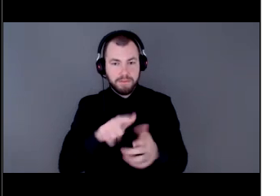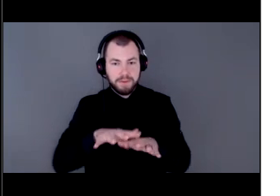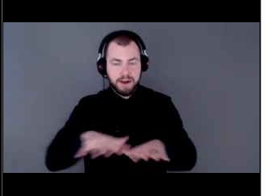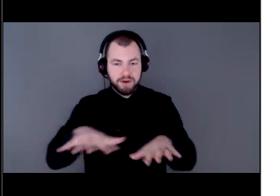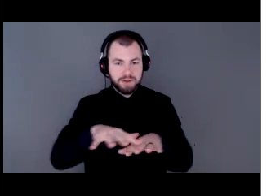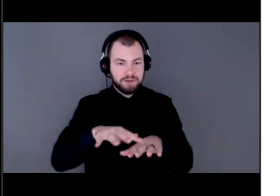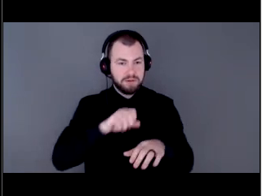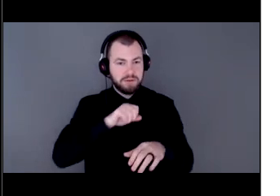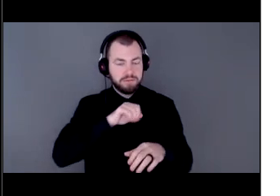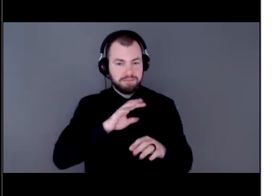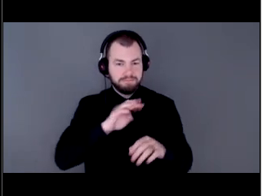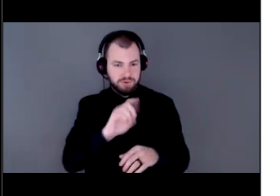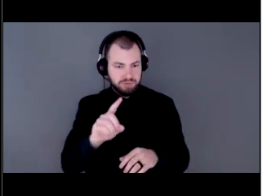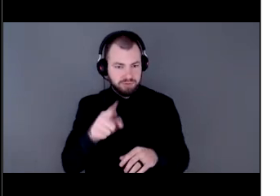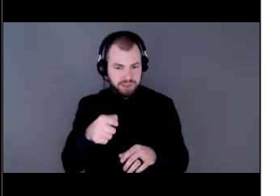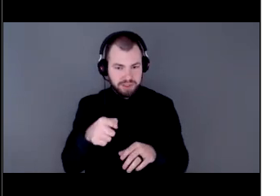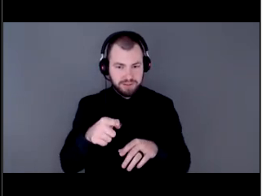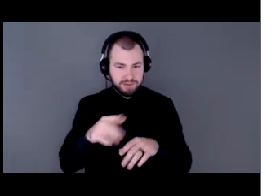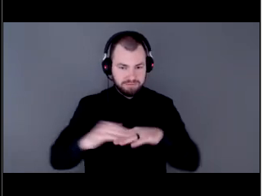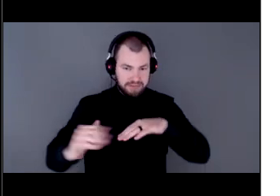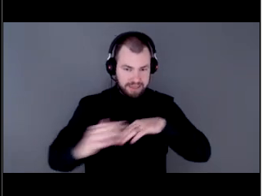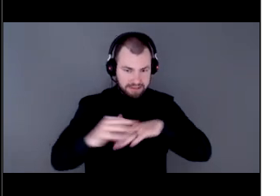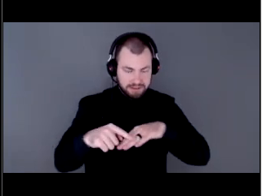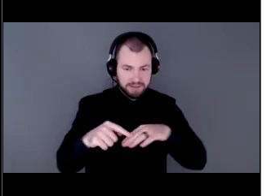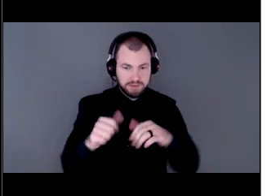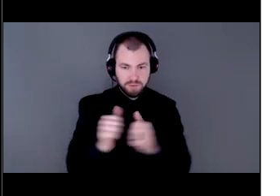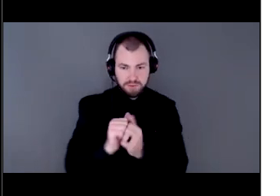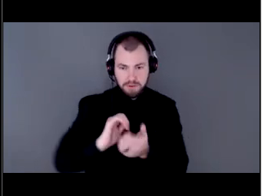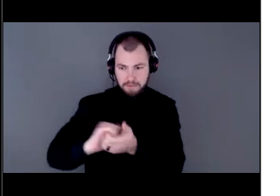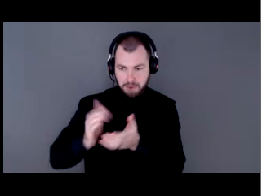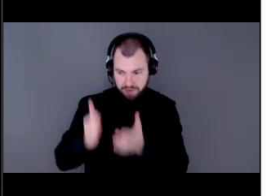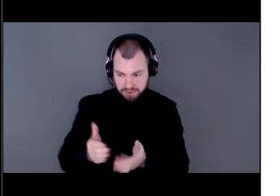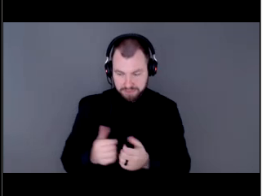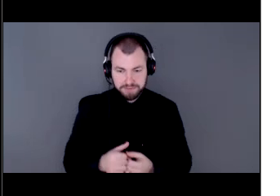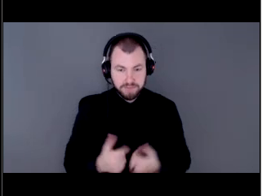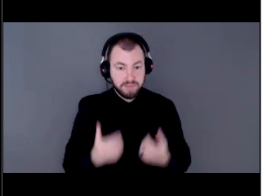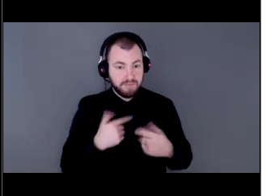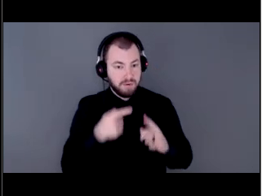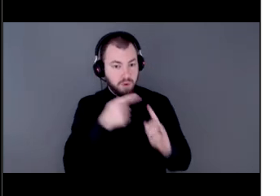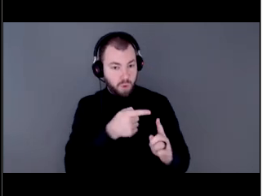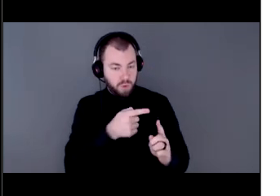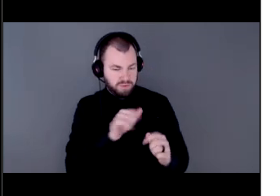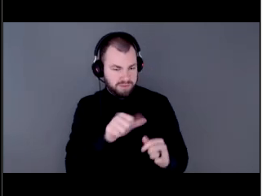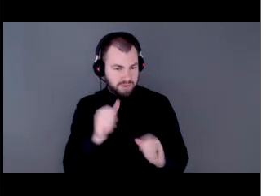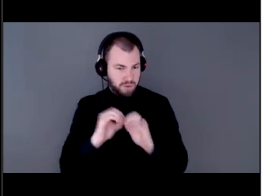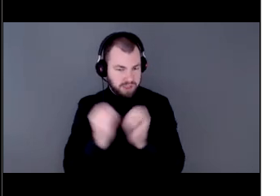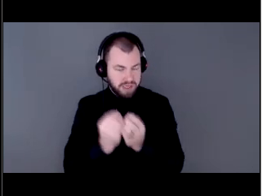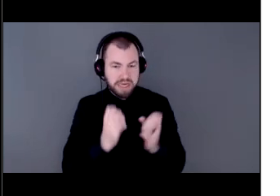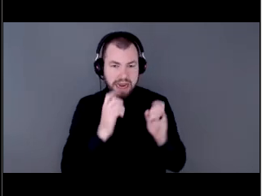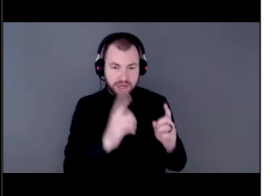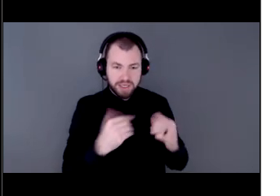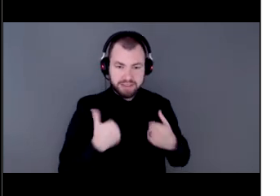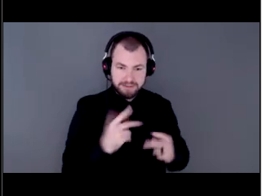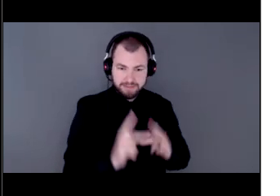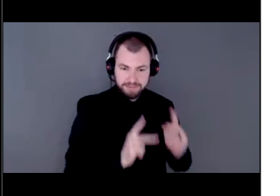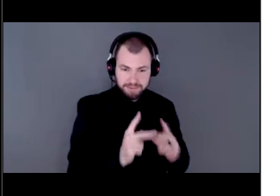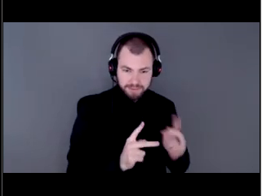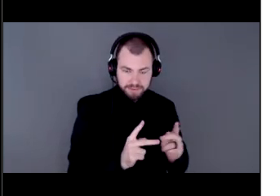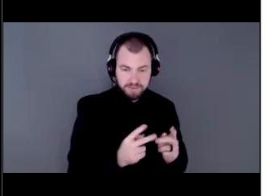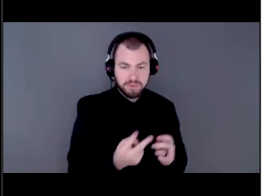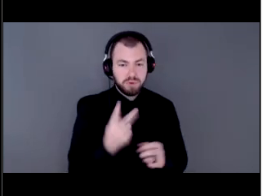our partners. We have a goal, like other organizations you've heard, to educate youth in the 2 areas that Aude